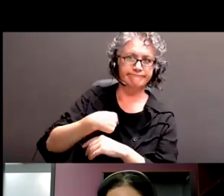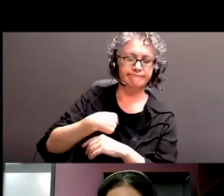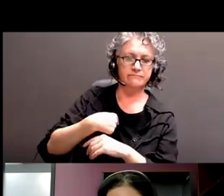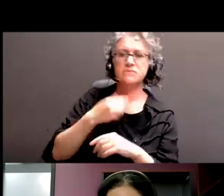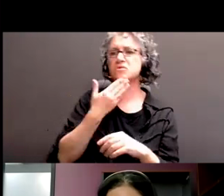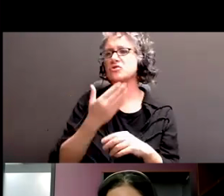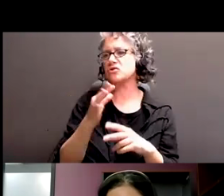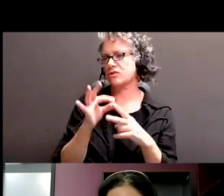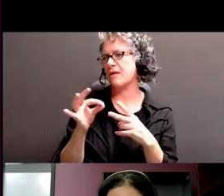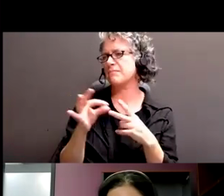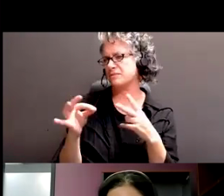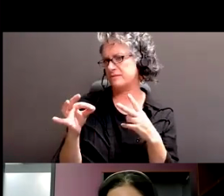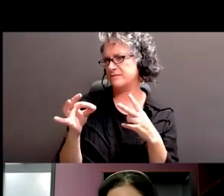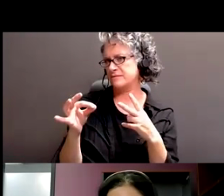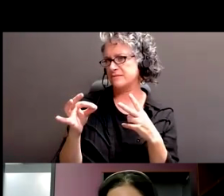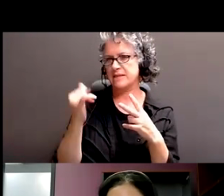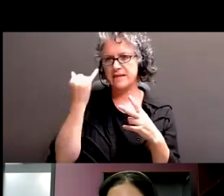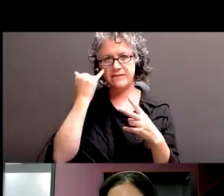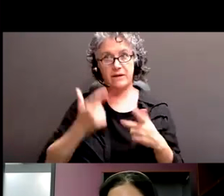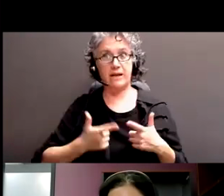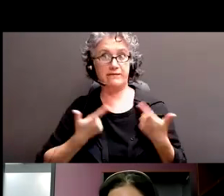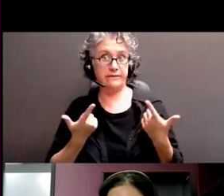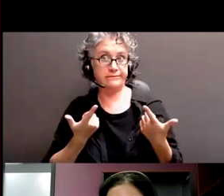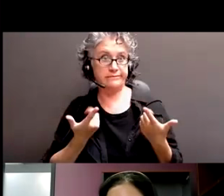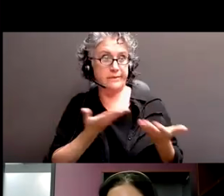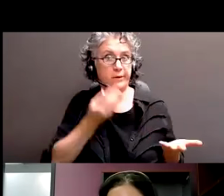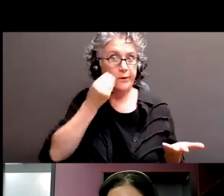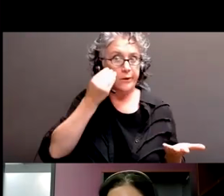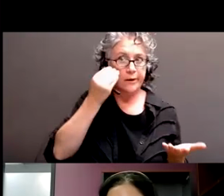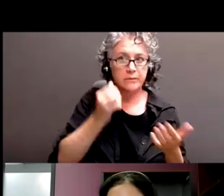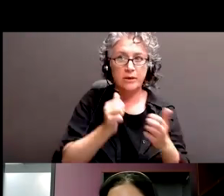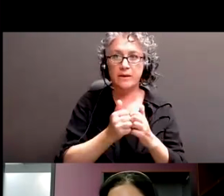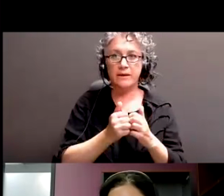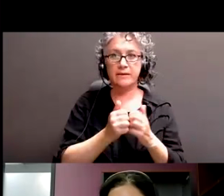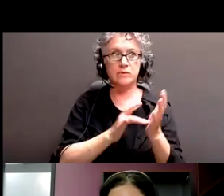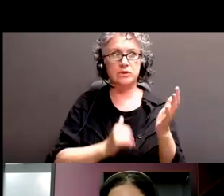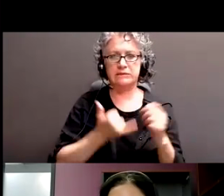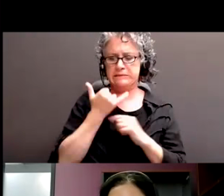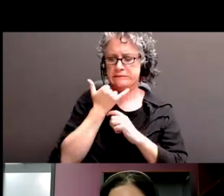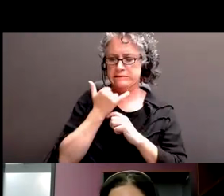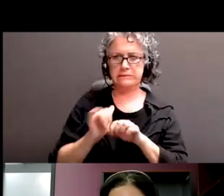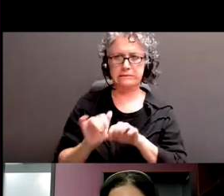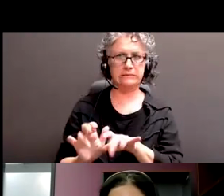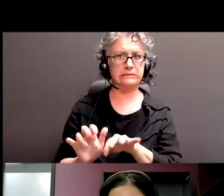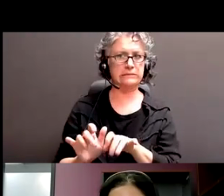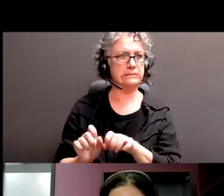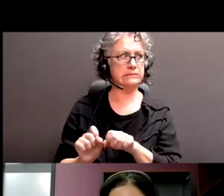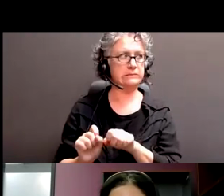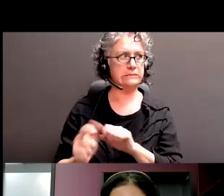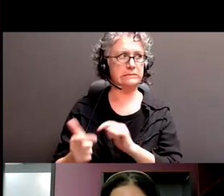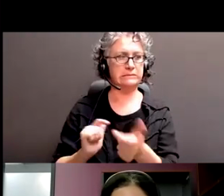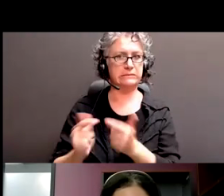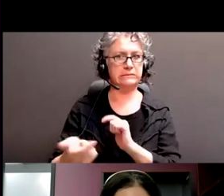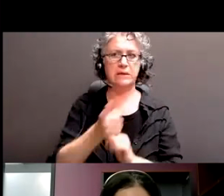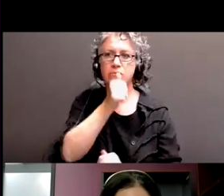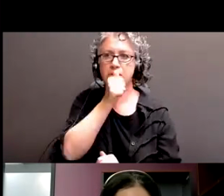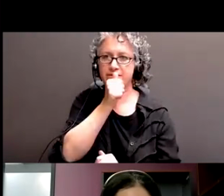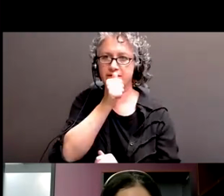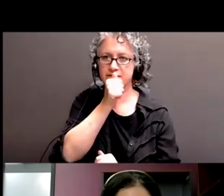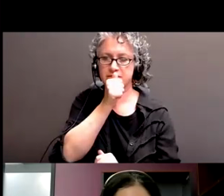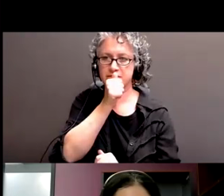who may be living at home with their abusers and do not want to speak on the phone for the fear of safety. So this option is available